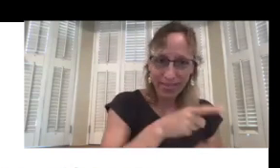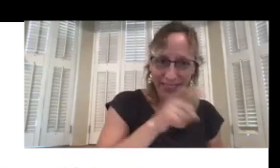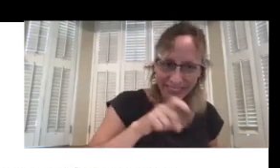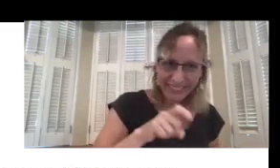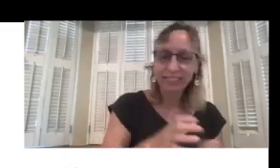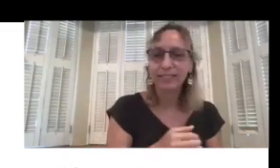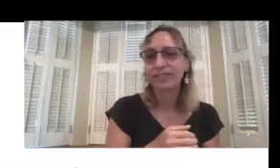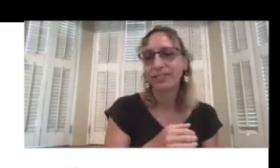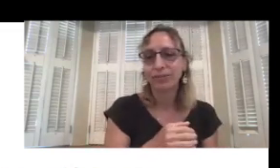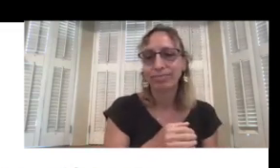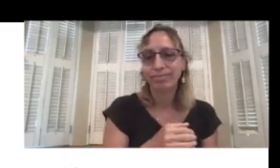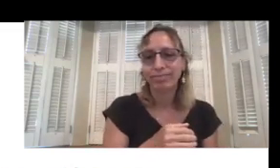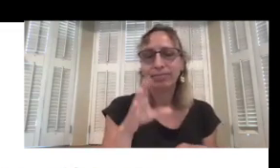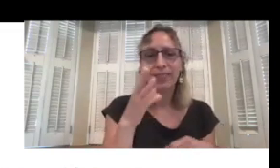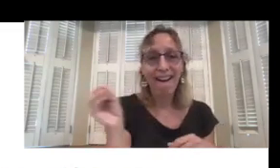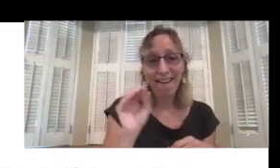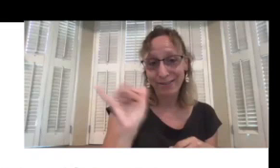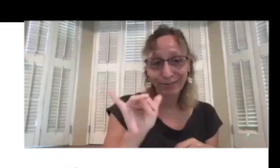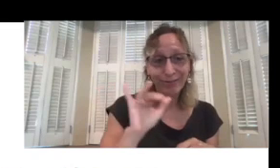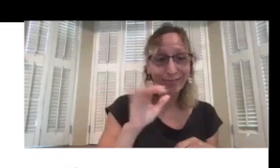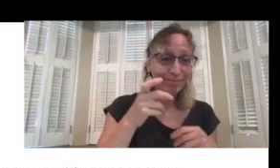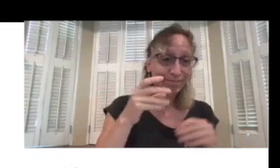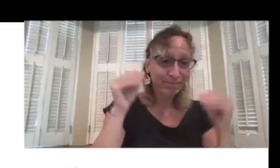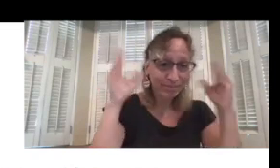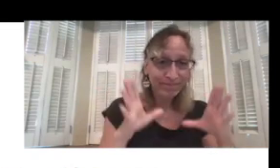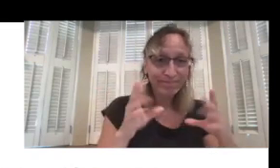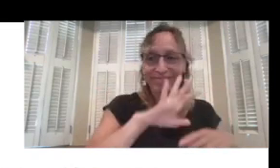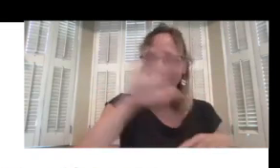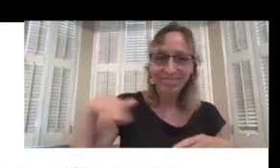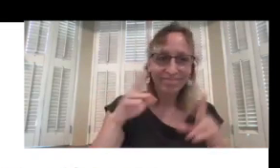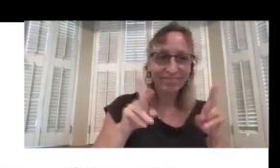experience, as well as how much the support they may need.